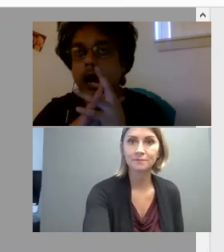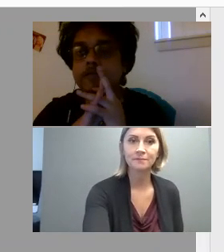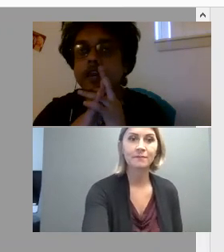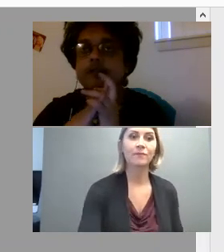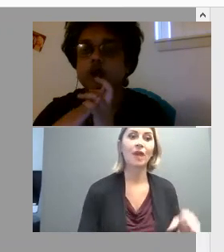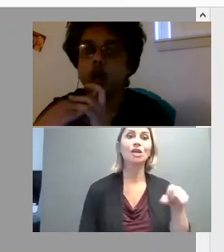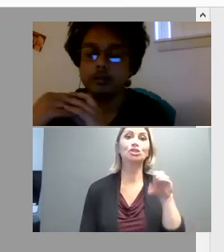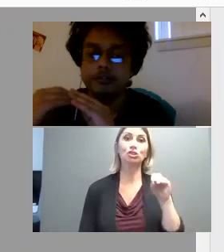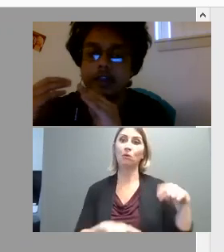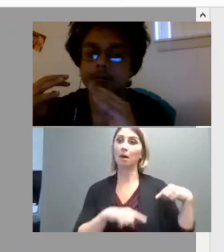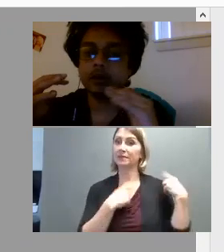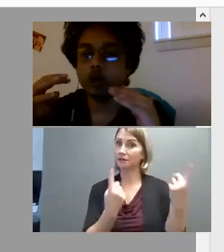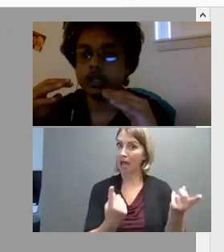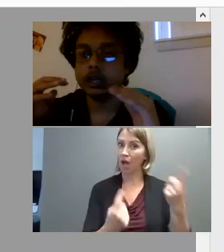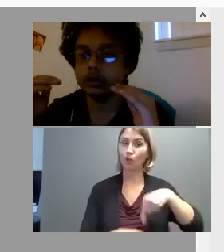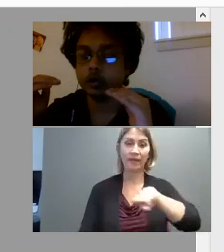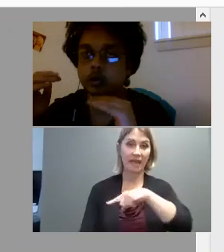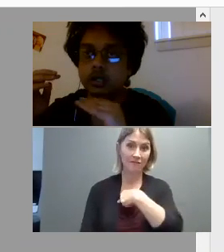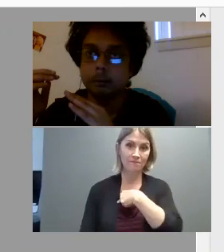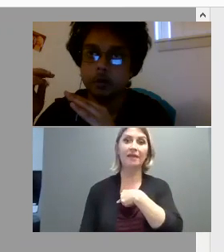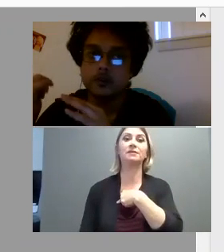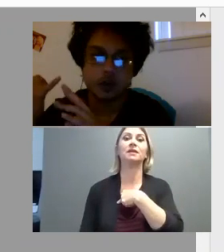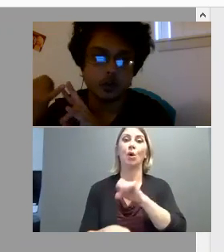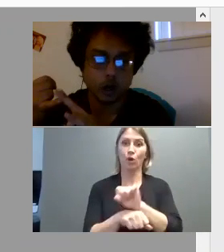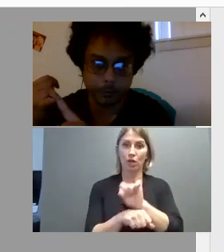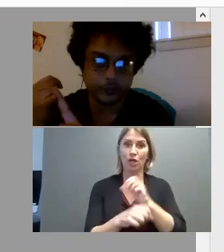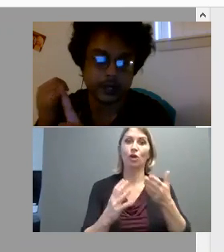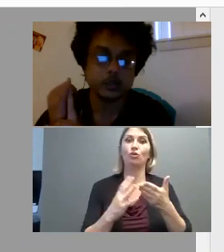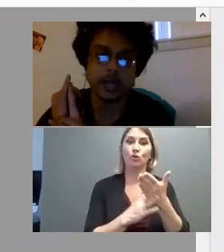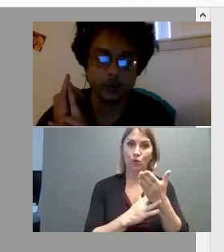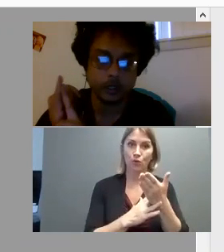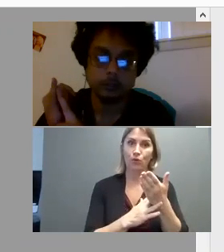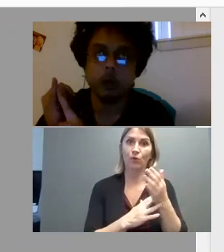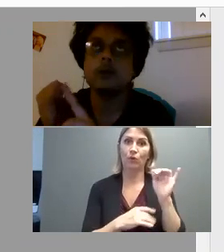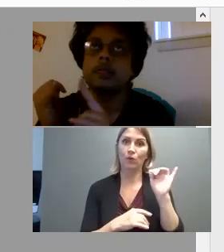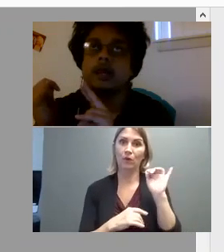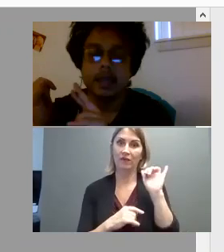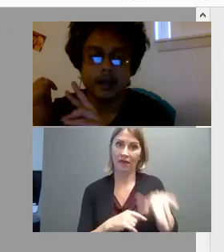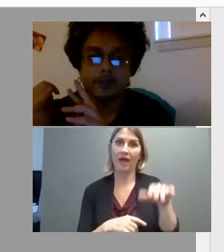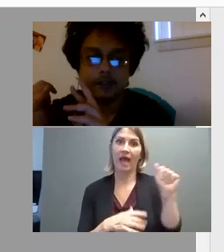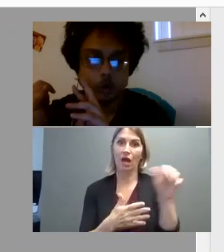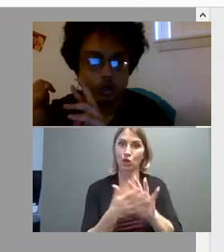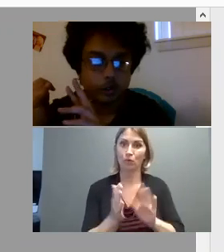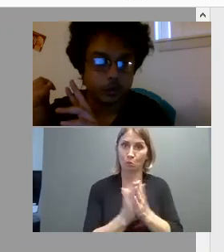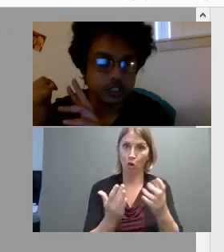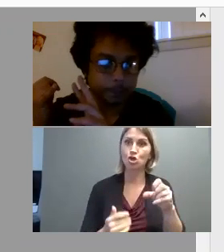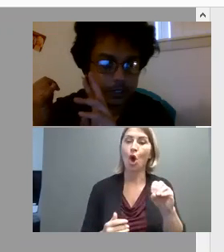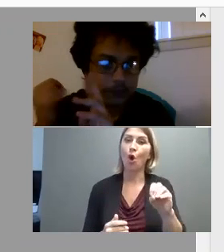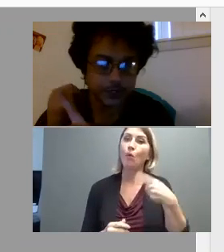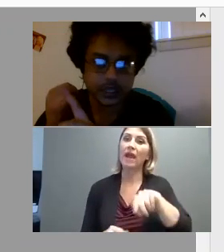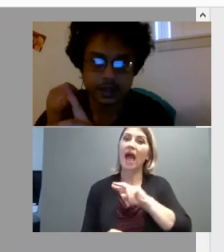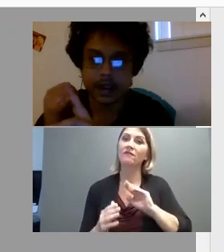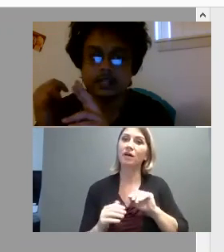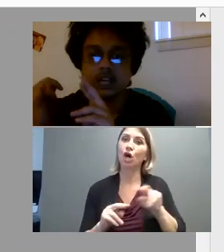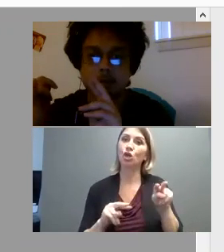up to now we have been working through the book for Corman, right? So the algorithm book, and we have looked through